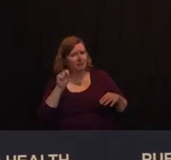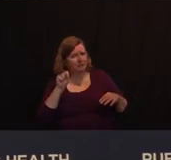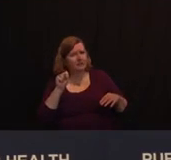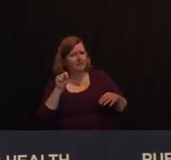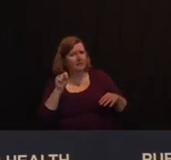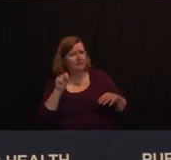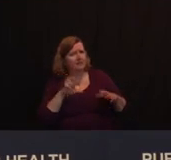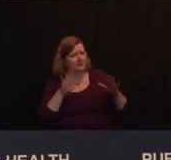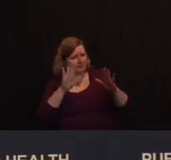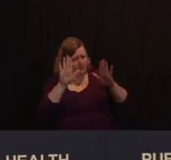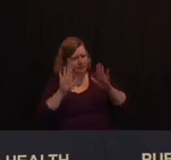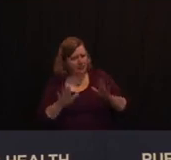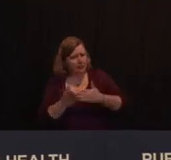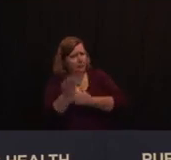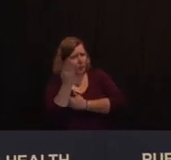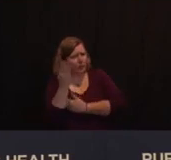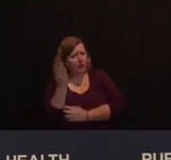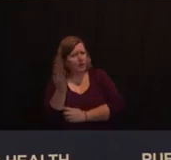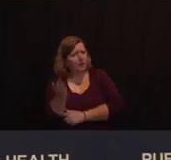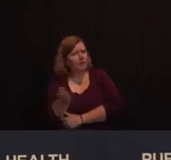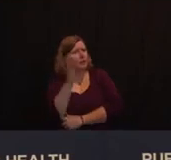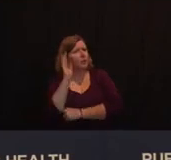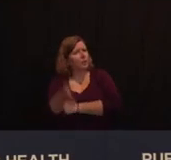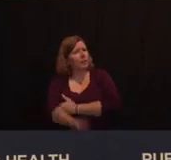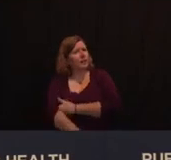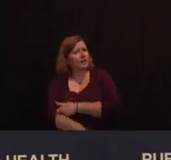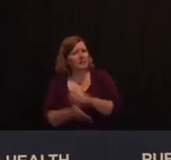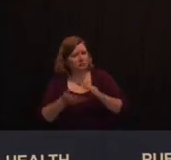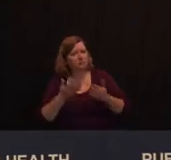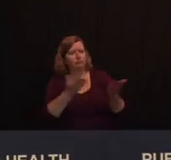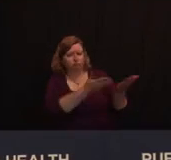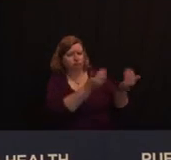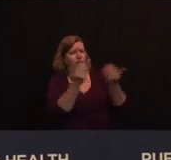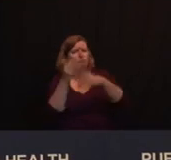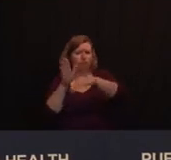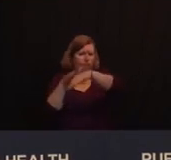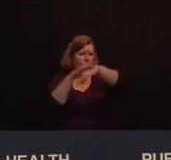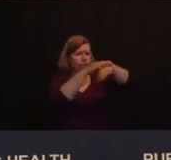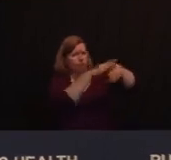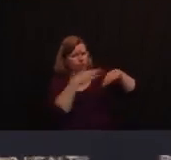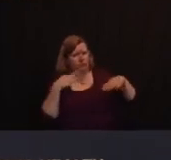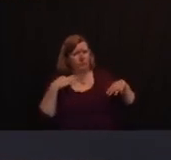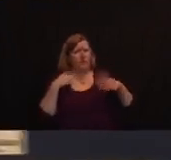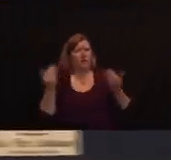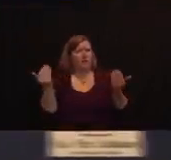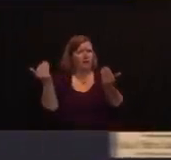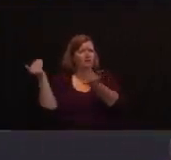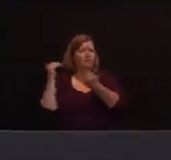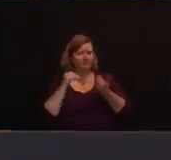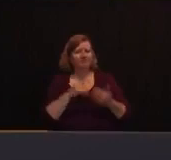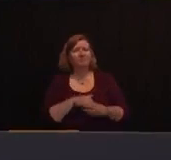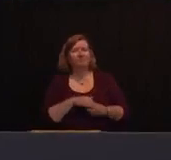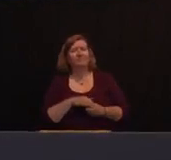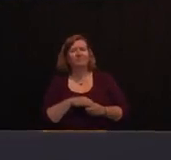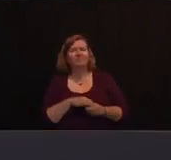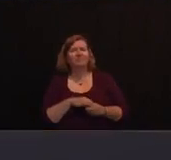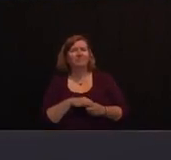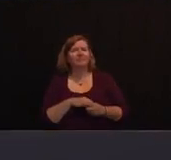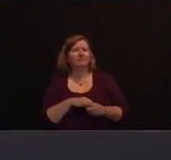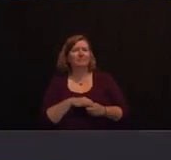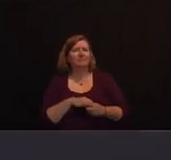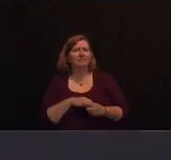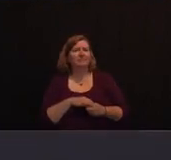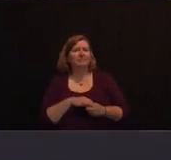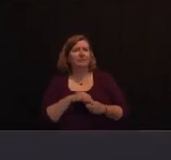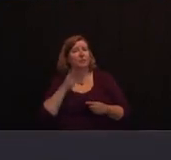that again, continuing the push for the application process. Fatine and Jennifer and the whole team there are our best. You know, folks